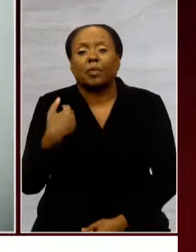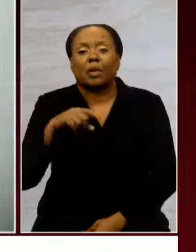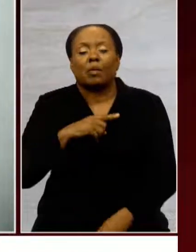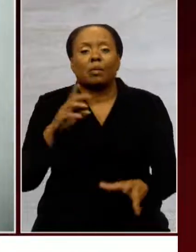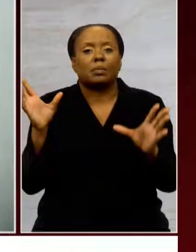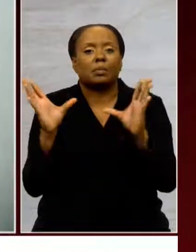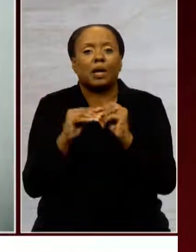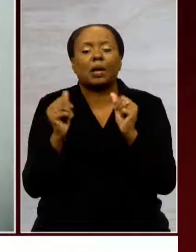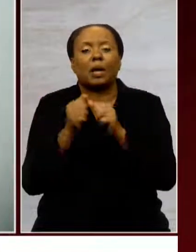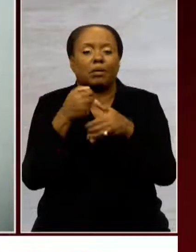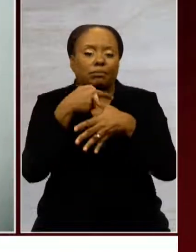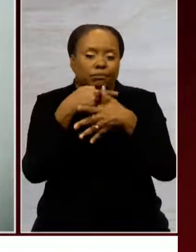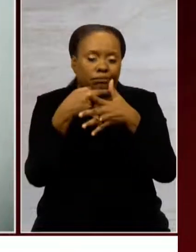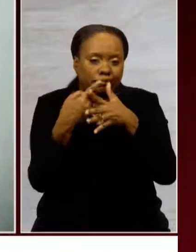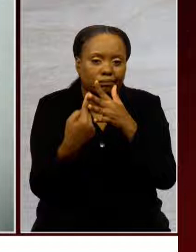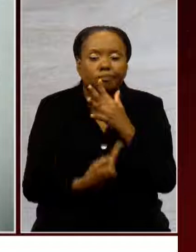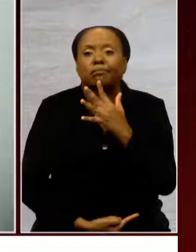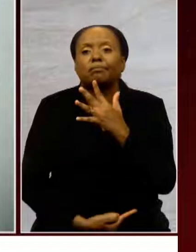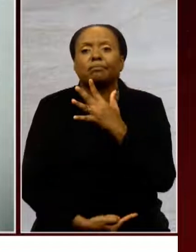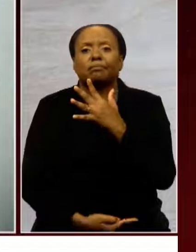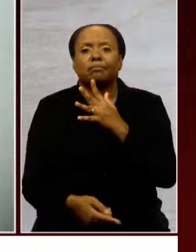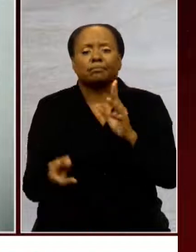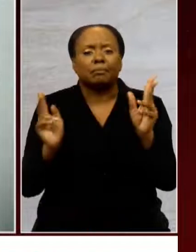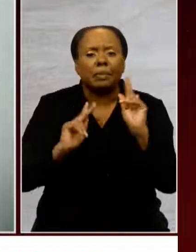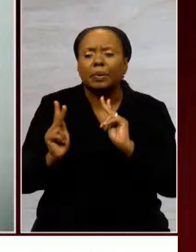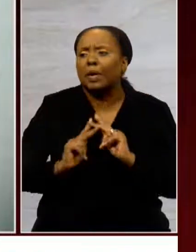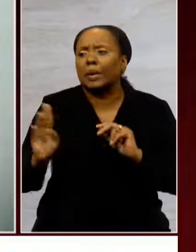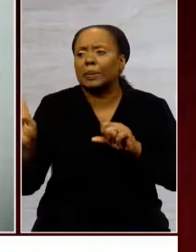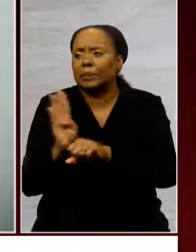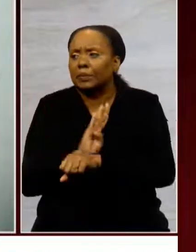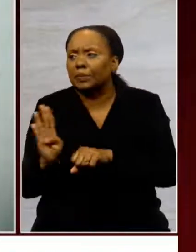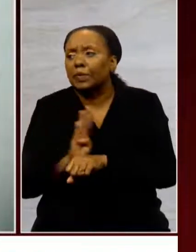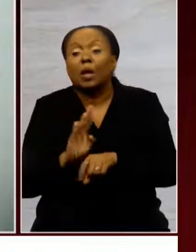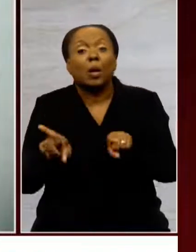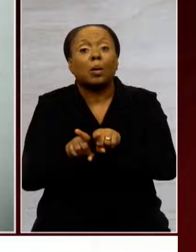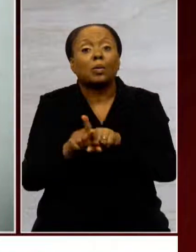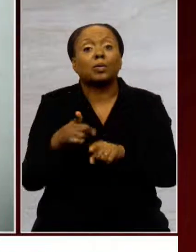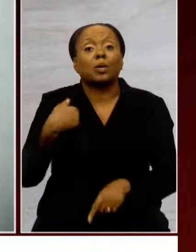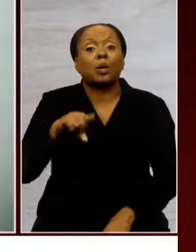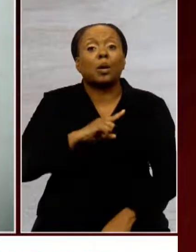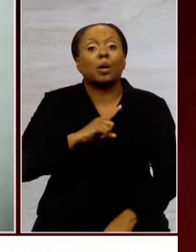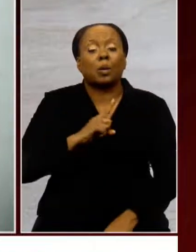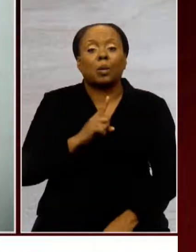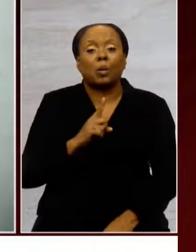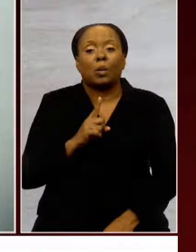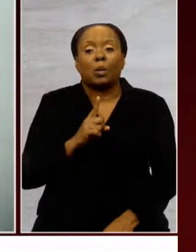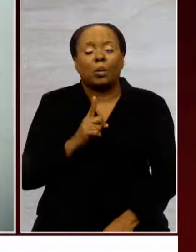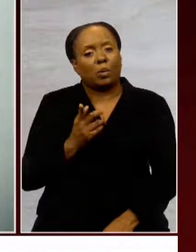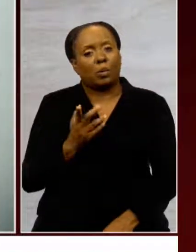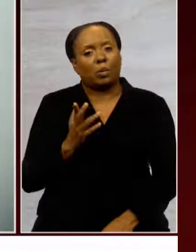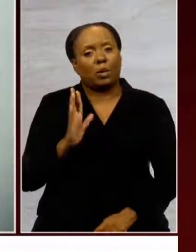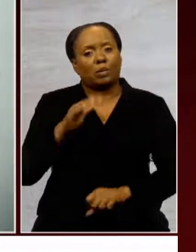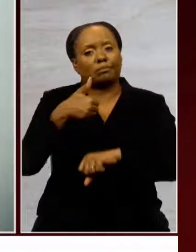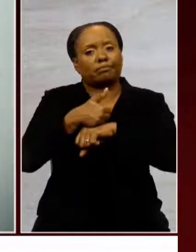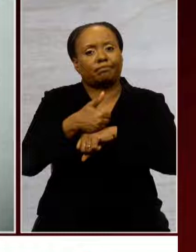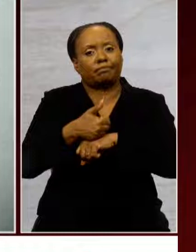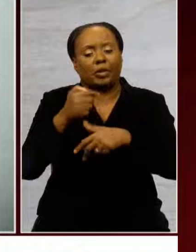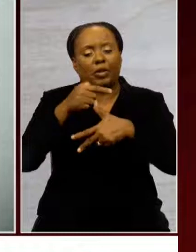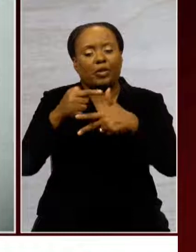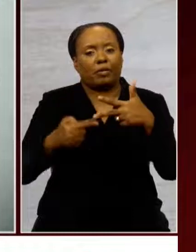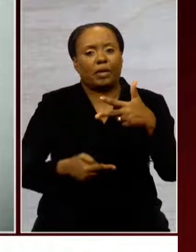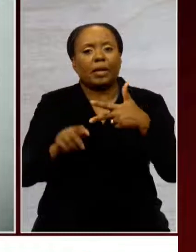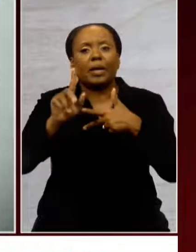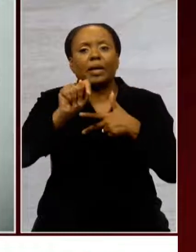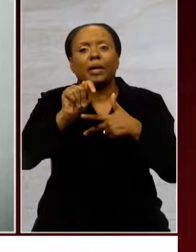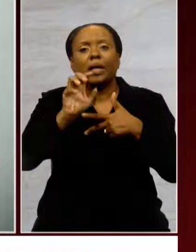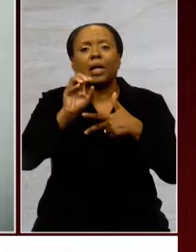a variety of different entities, and we also hosted 3 town hall meetings where we met directly with the public, and we've also